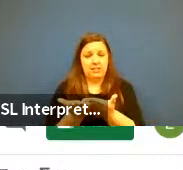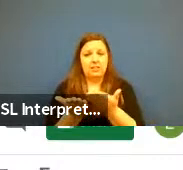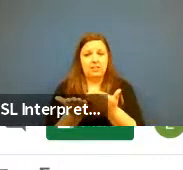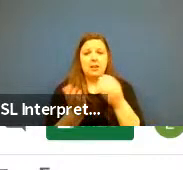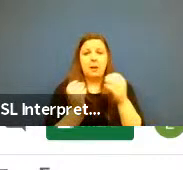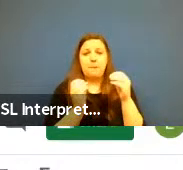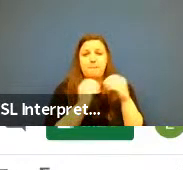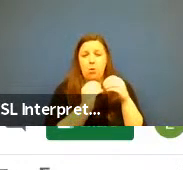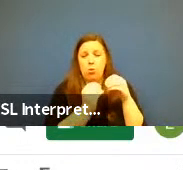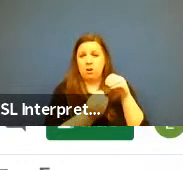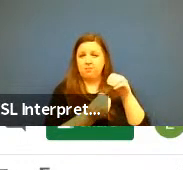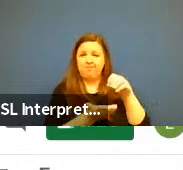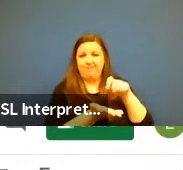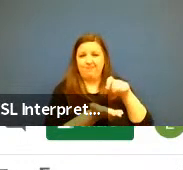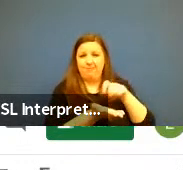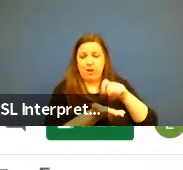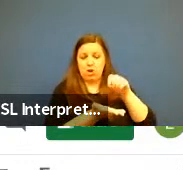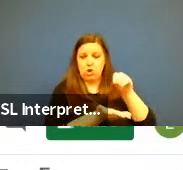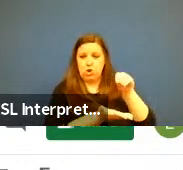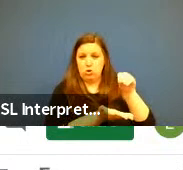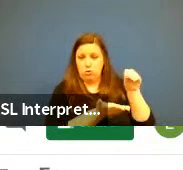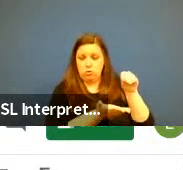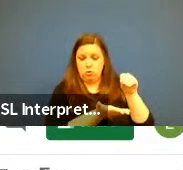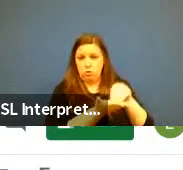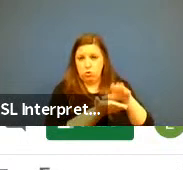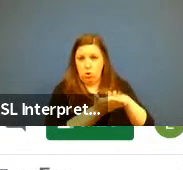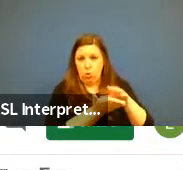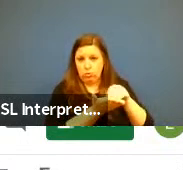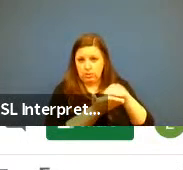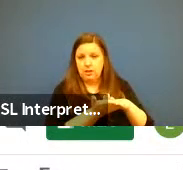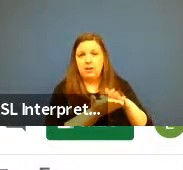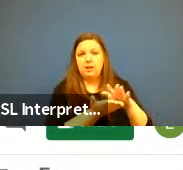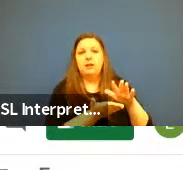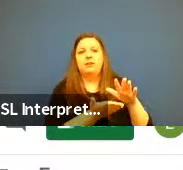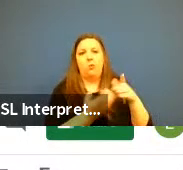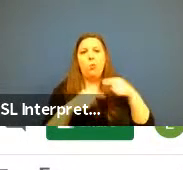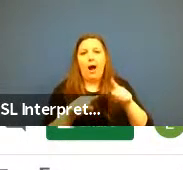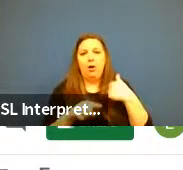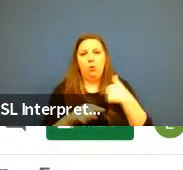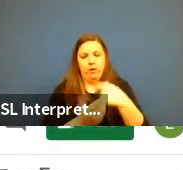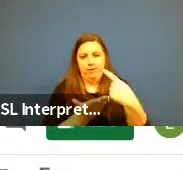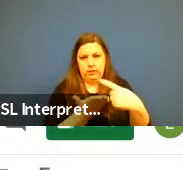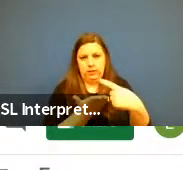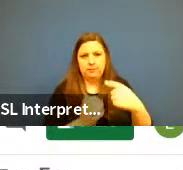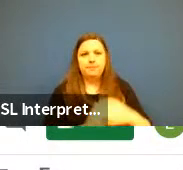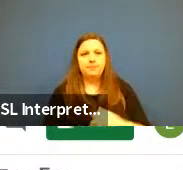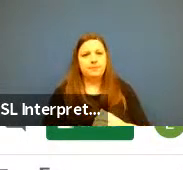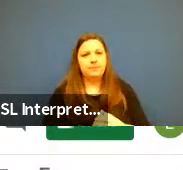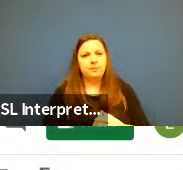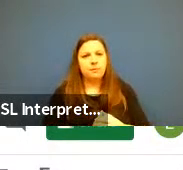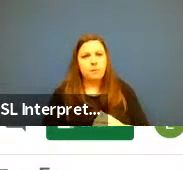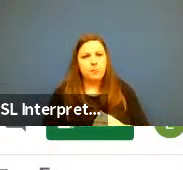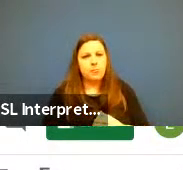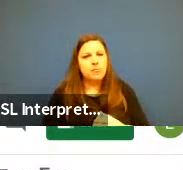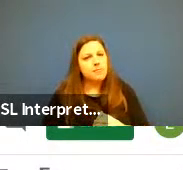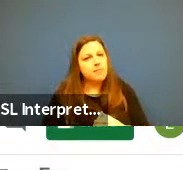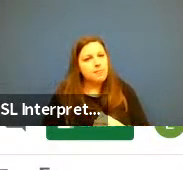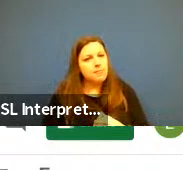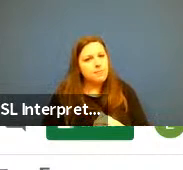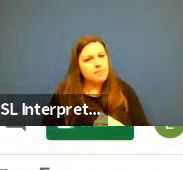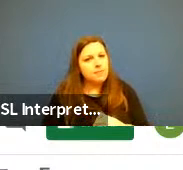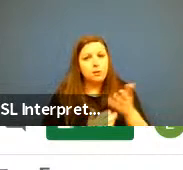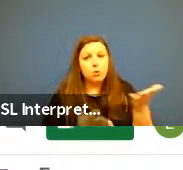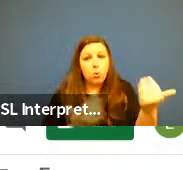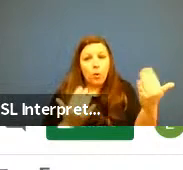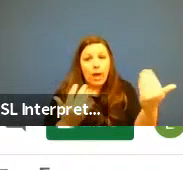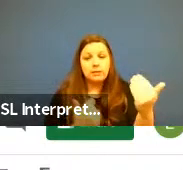have been jotted down while we've discussed these. Okay. Can I make? Go ahead,